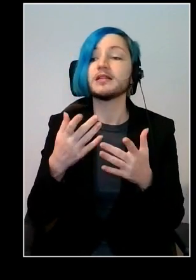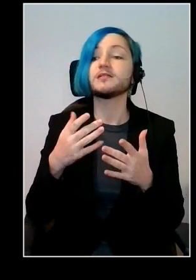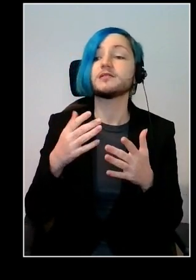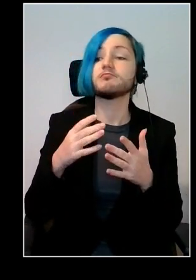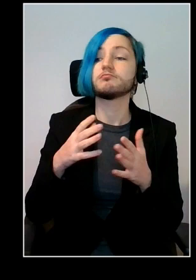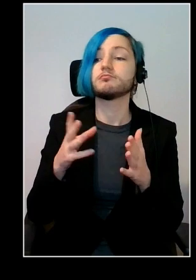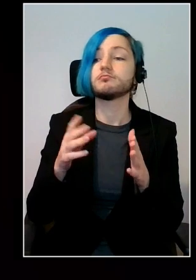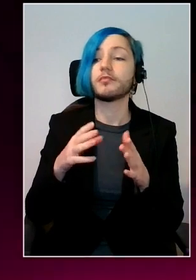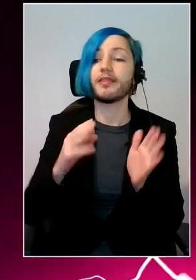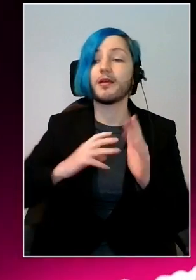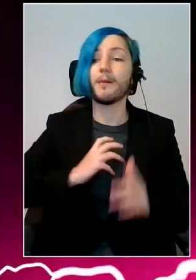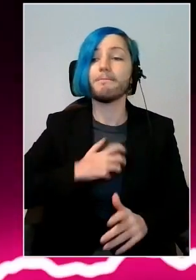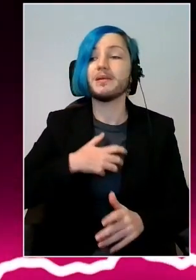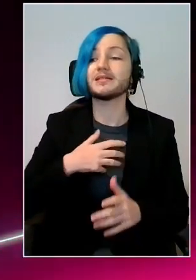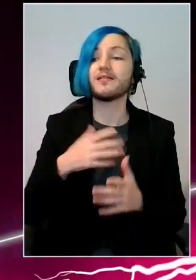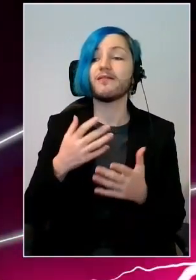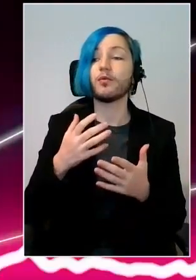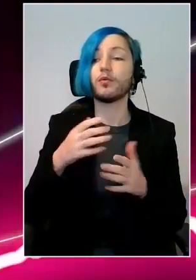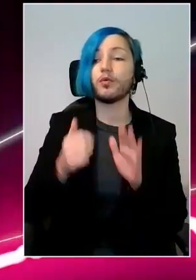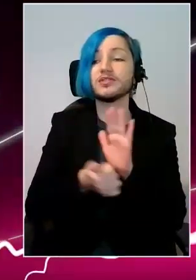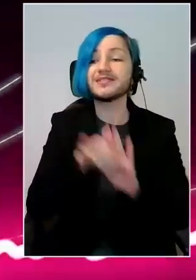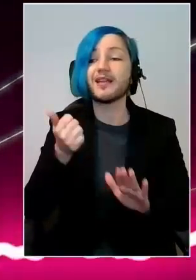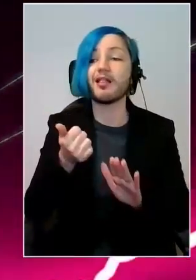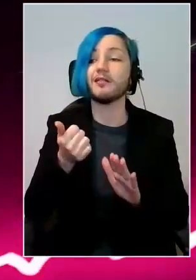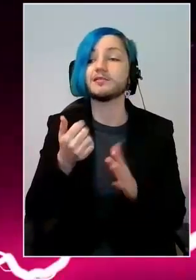last month.